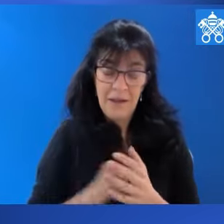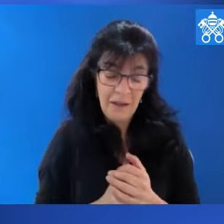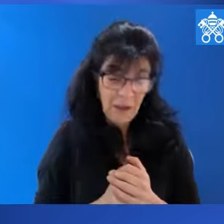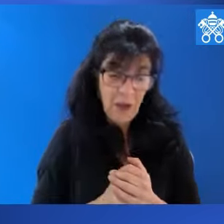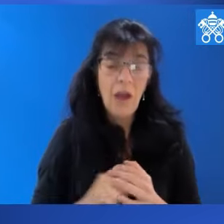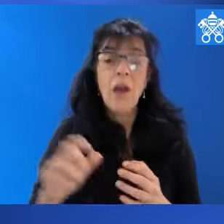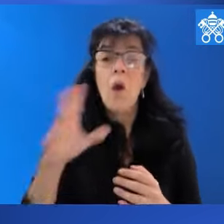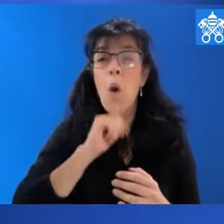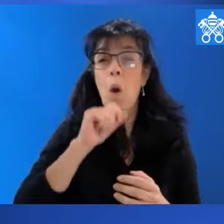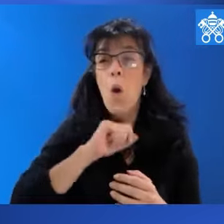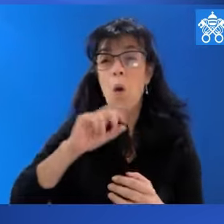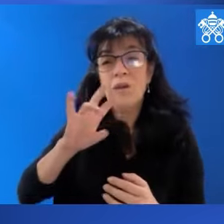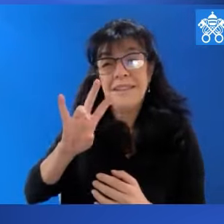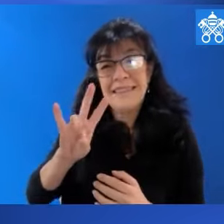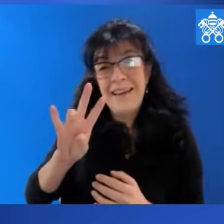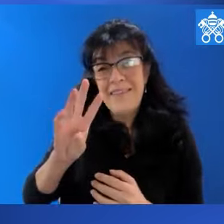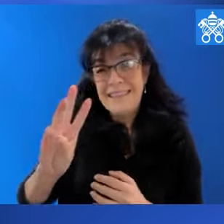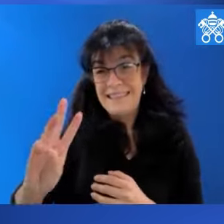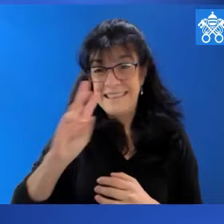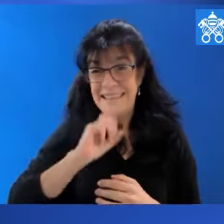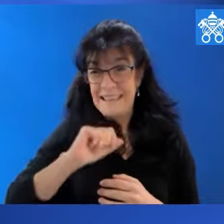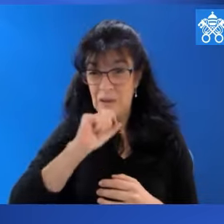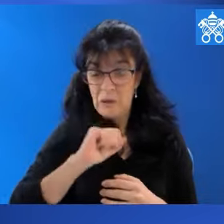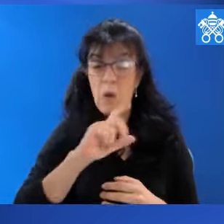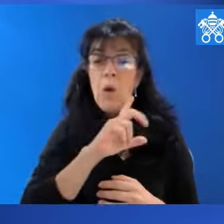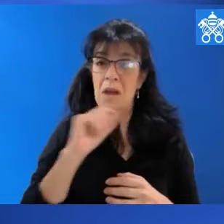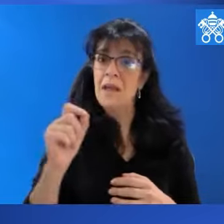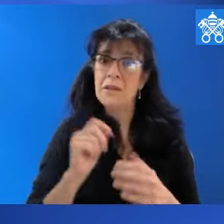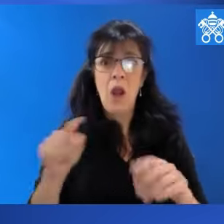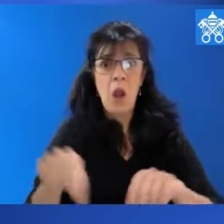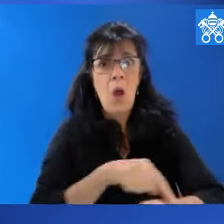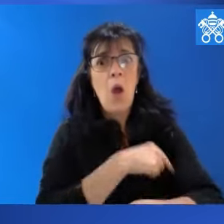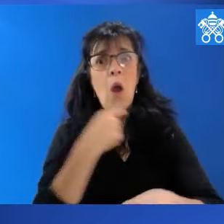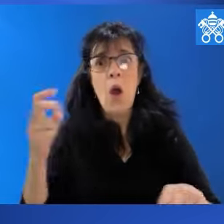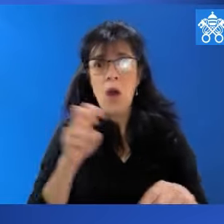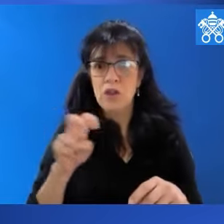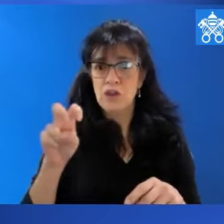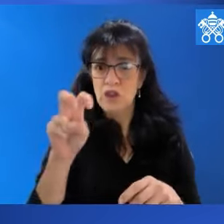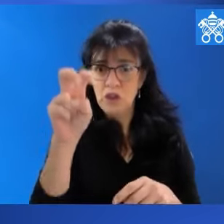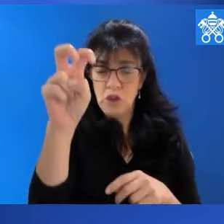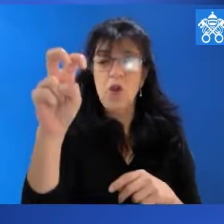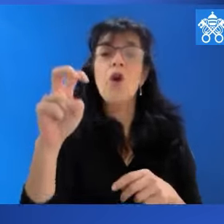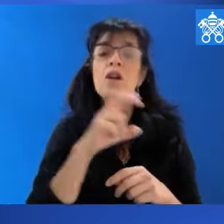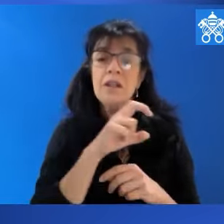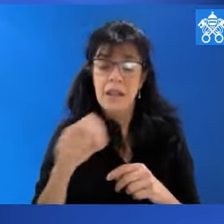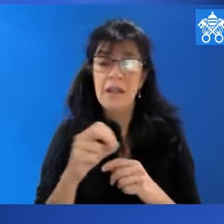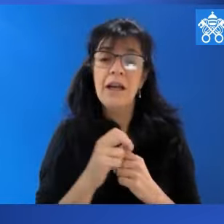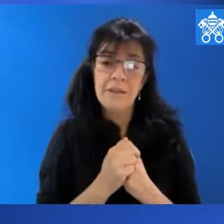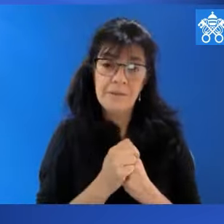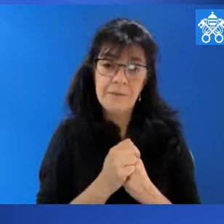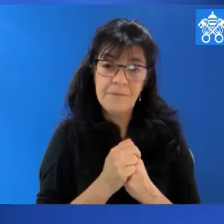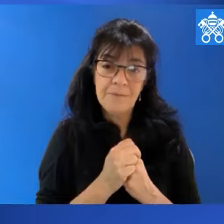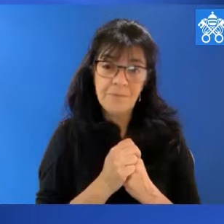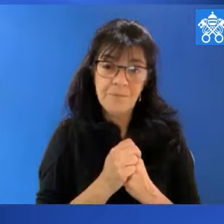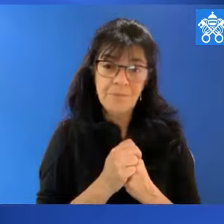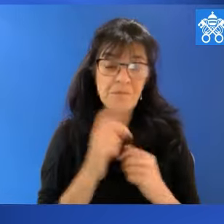this will be Pope Francis's longest apostolic journey, both in terms of distance to be covered as well as the